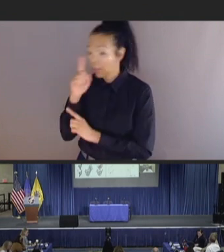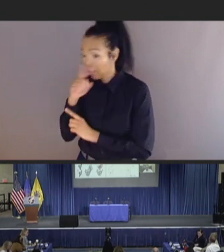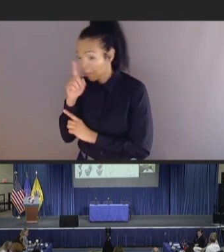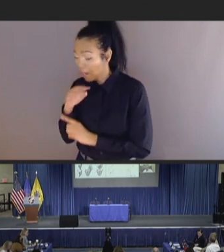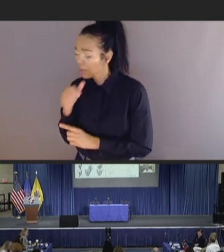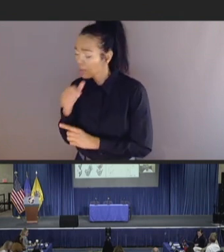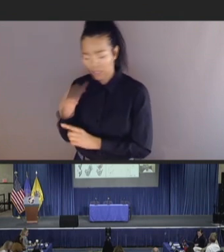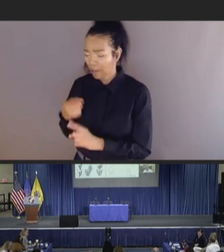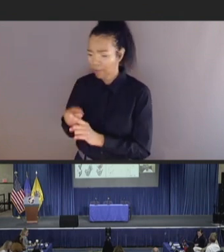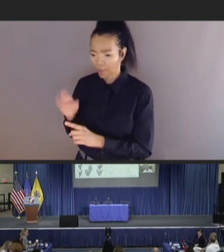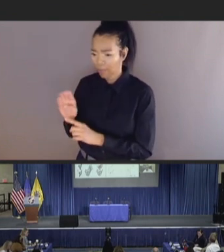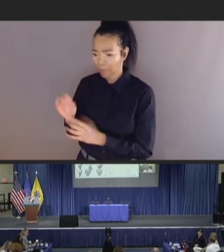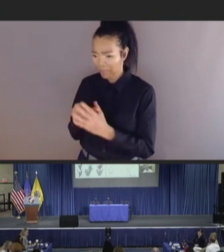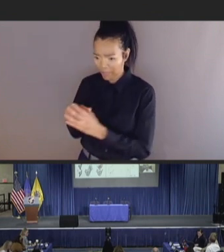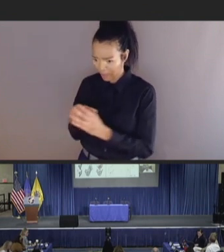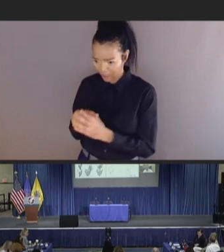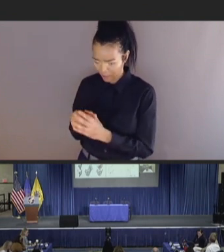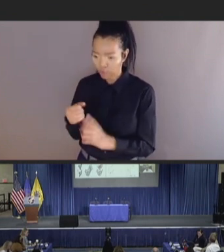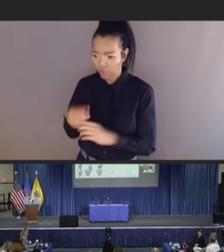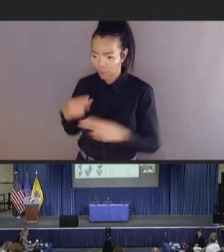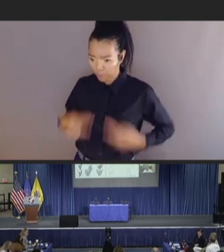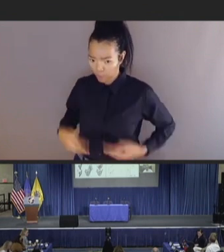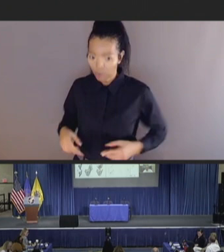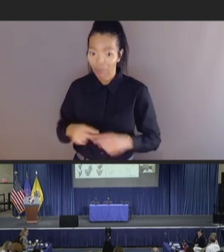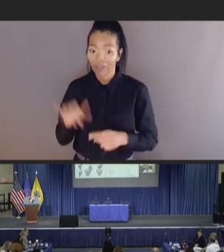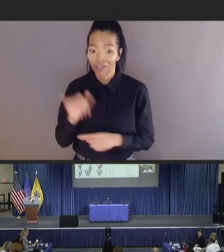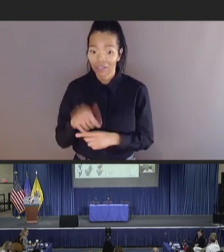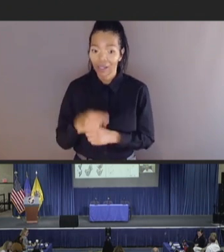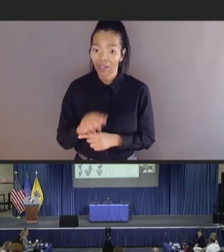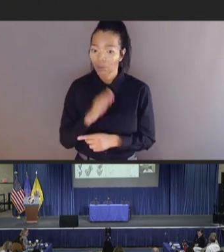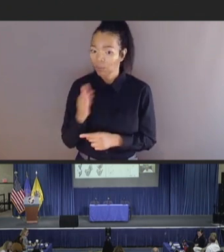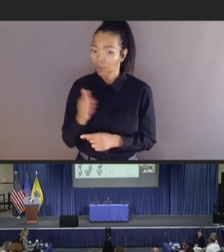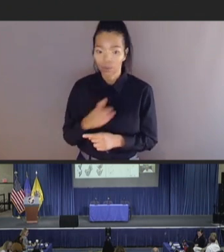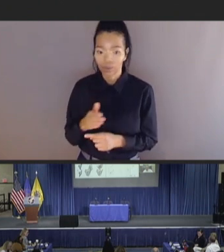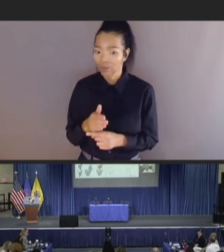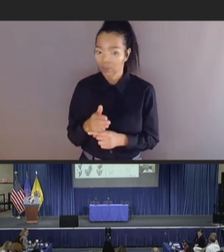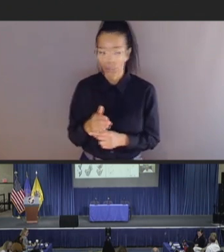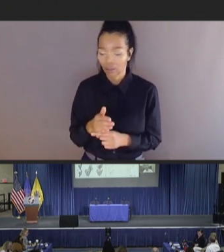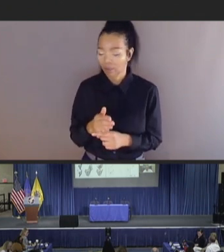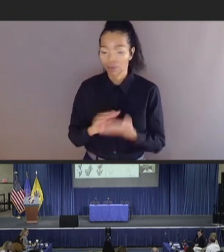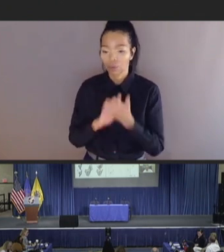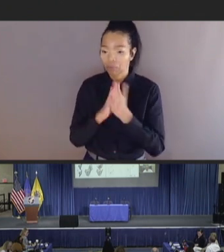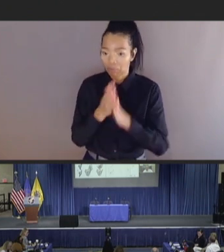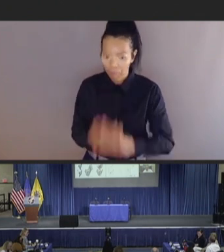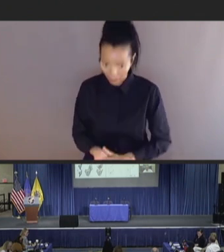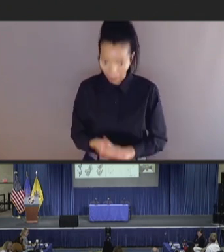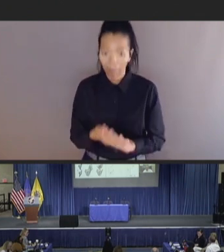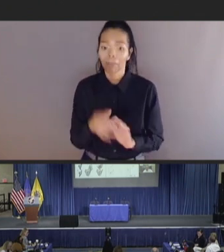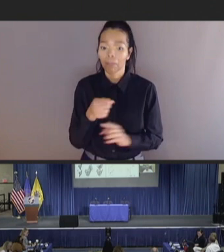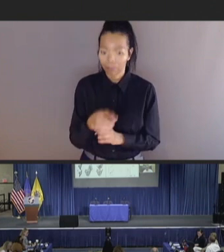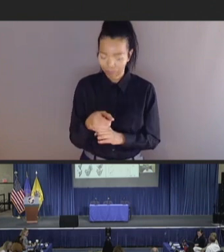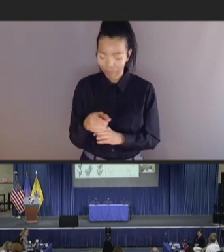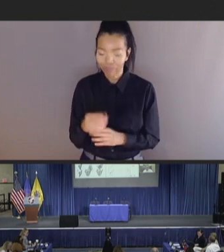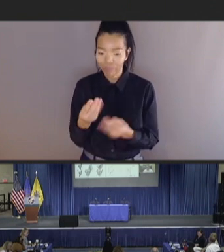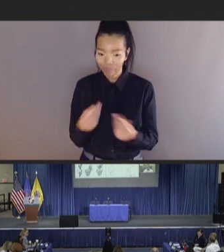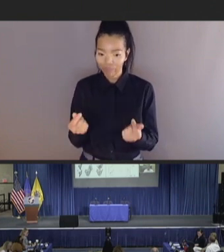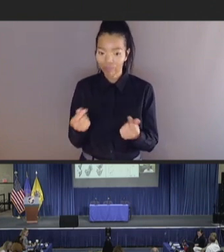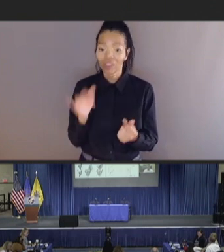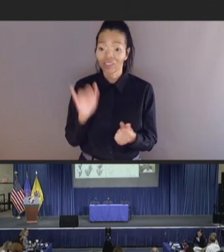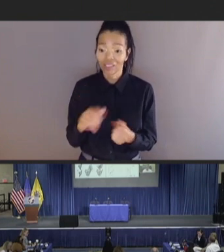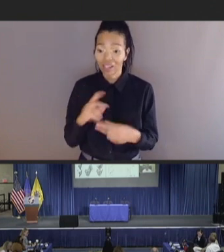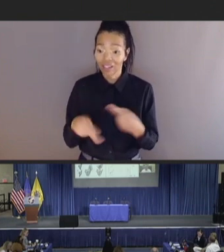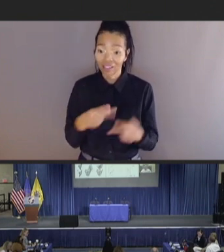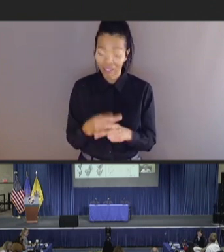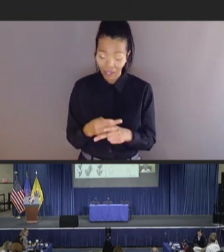binding to other parts of the proteins, and these antibodies will never become broadly neutralizing antibodies. So this kind of resolution or this kind of